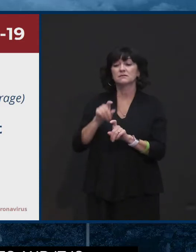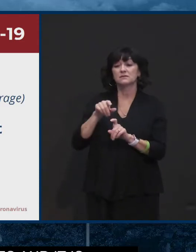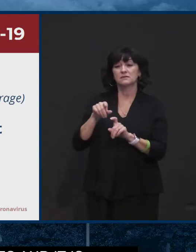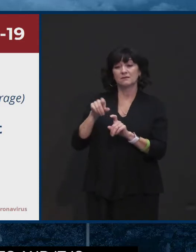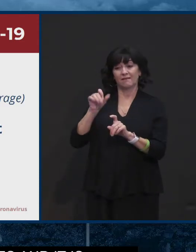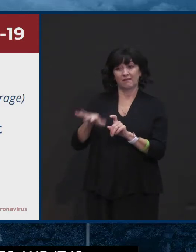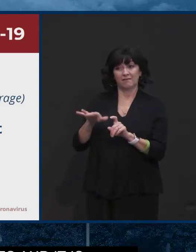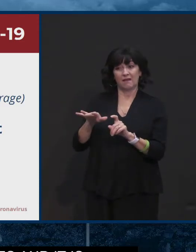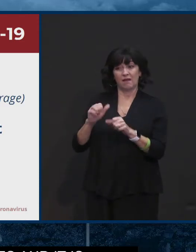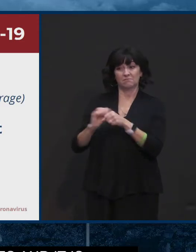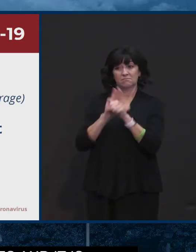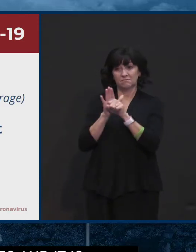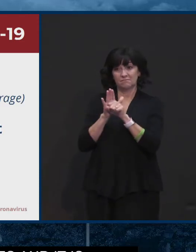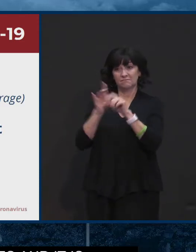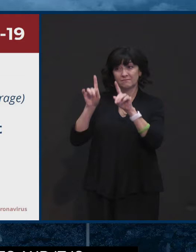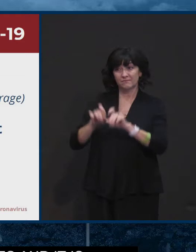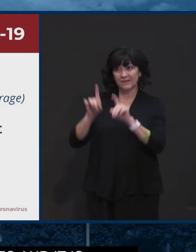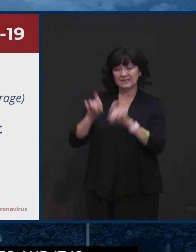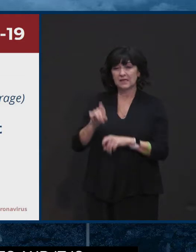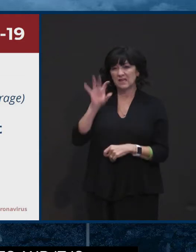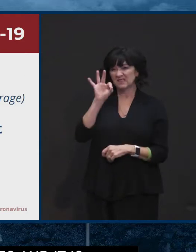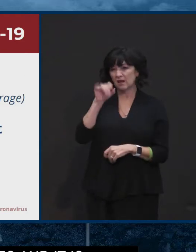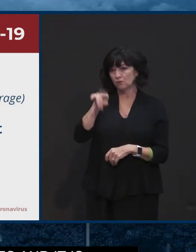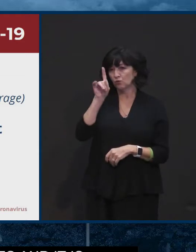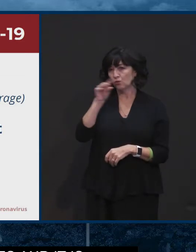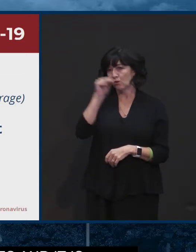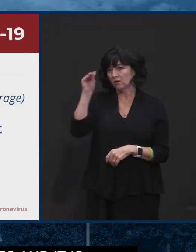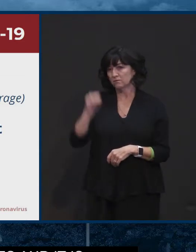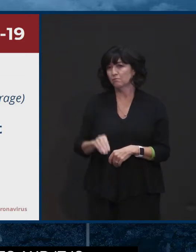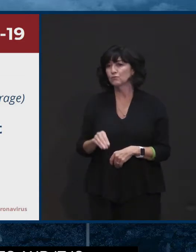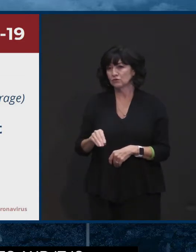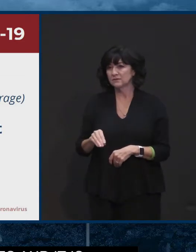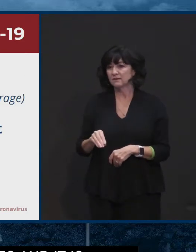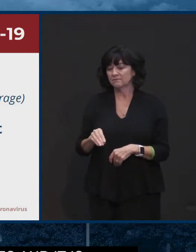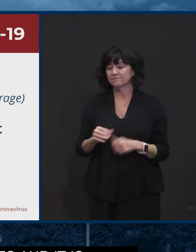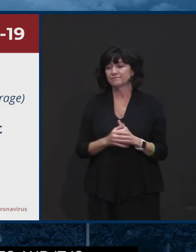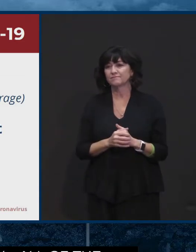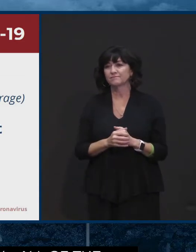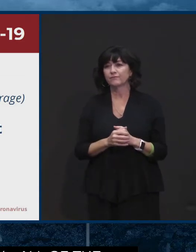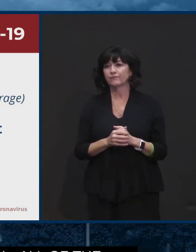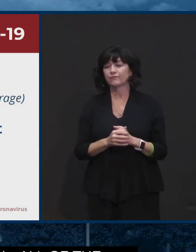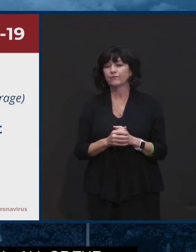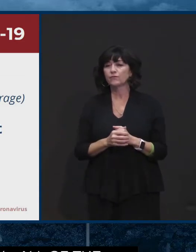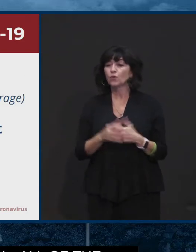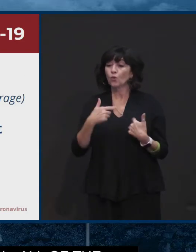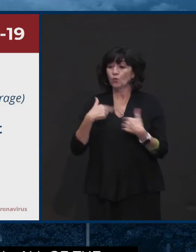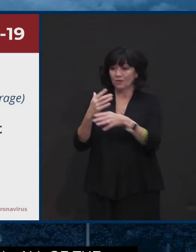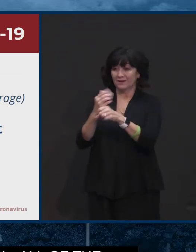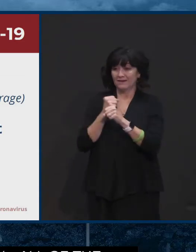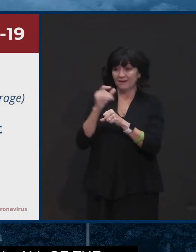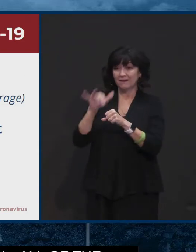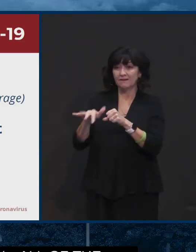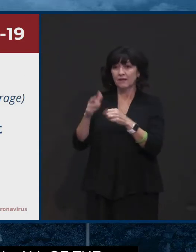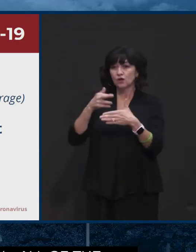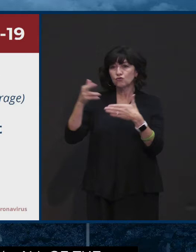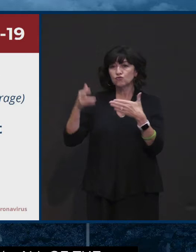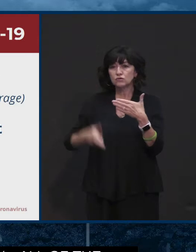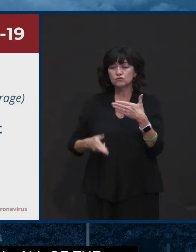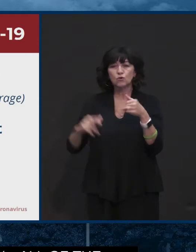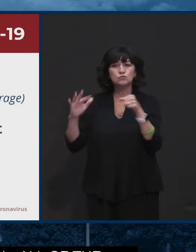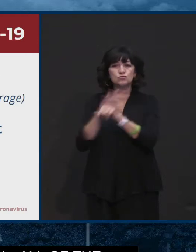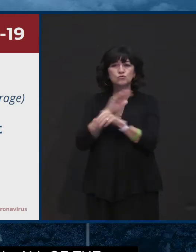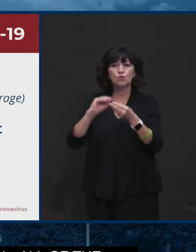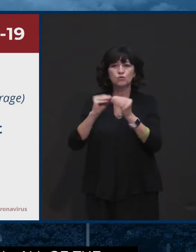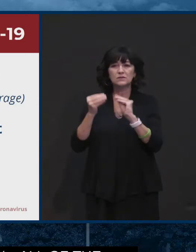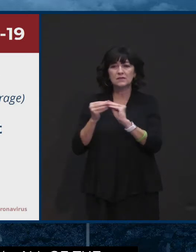given day, a given week, when we get those results back, that's the denominator. The total number of tests and the